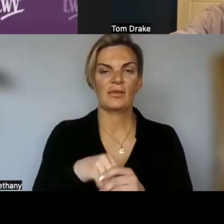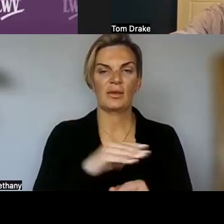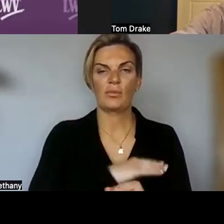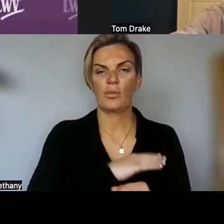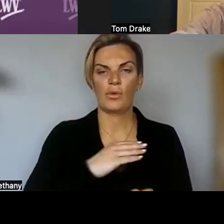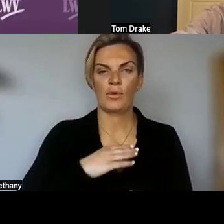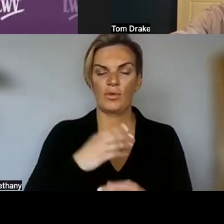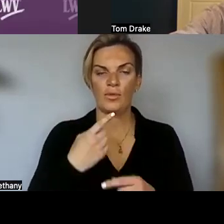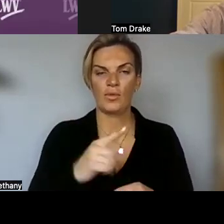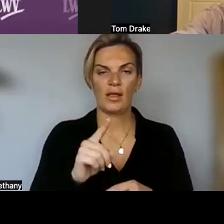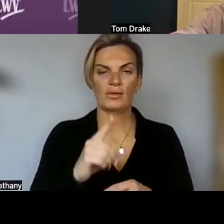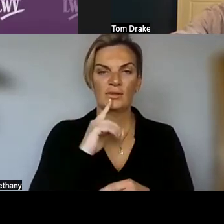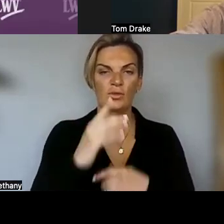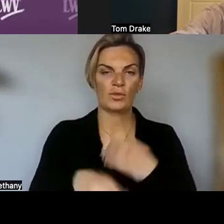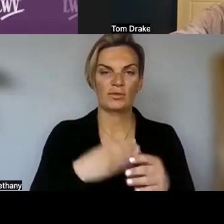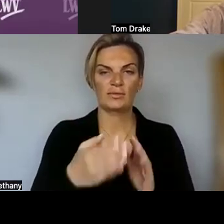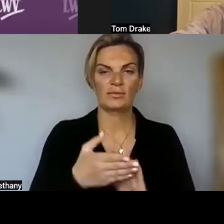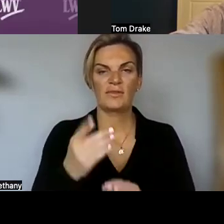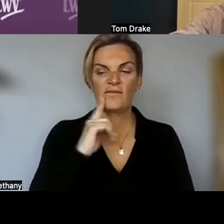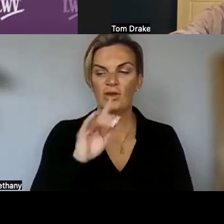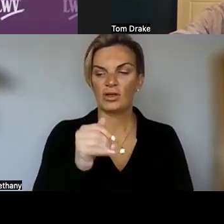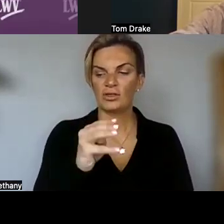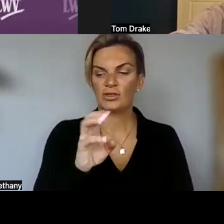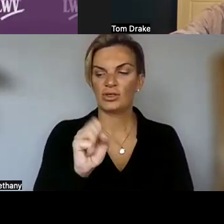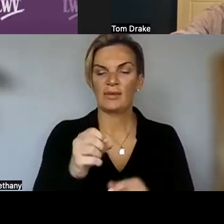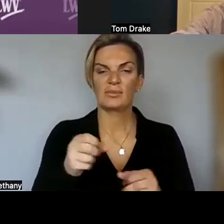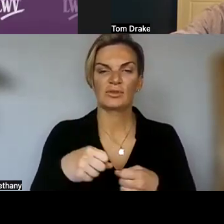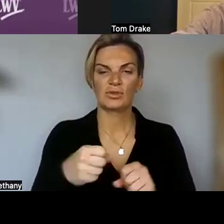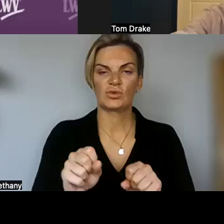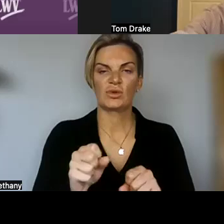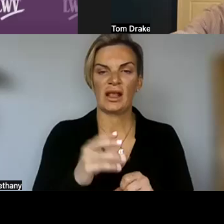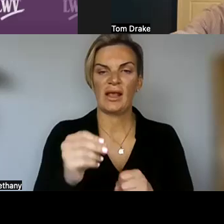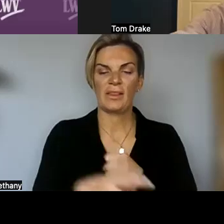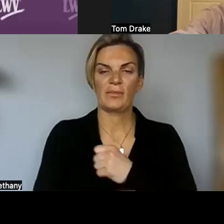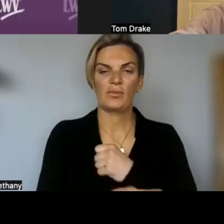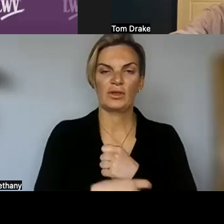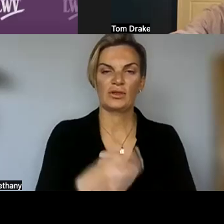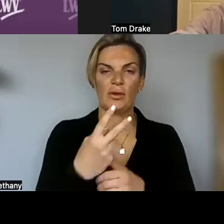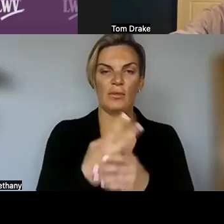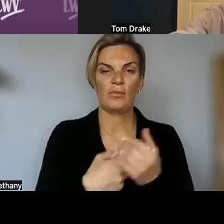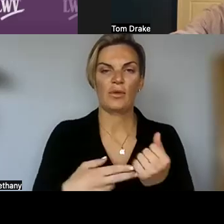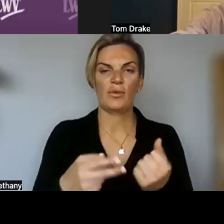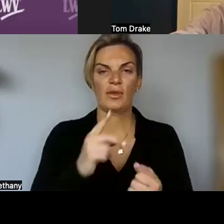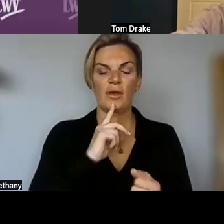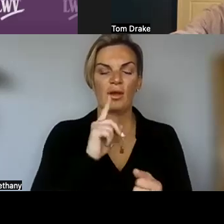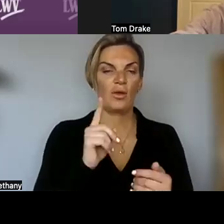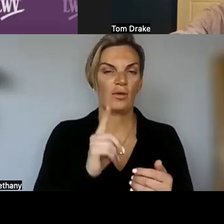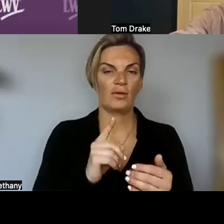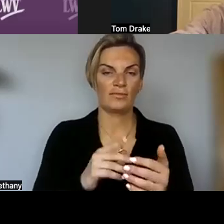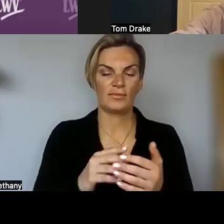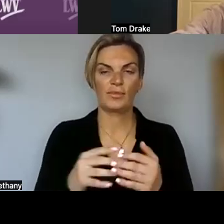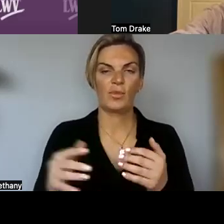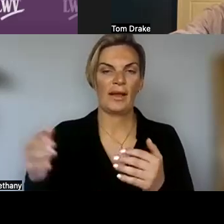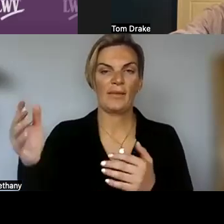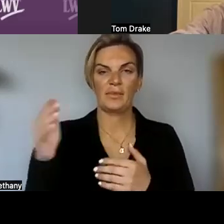it was a work in progress for James Street, along with the Ravensdale Bridge. Those are both works in progress that were way beyond the